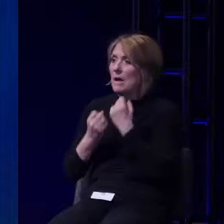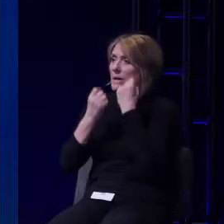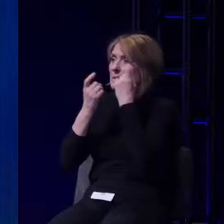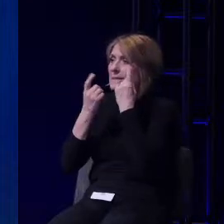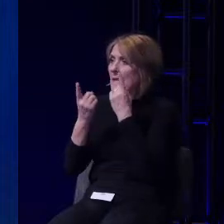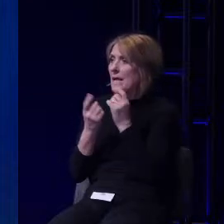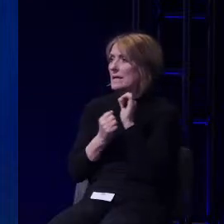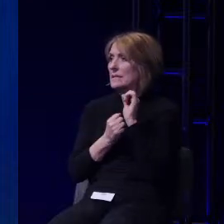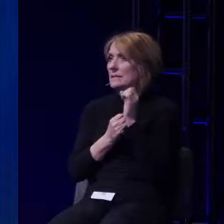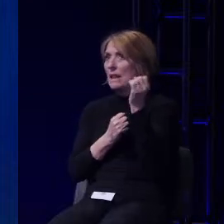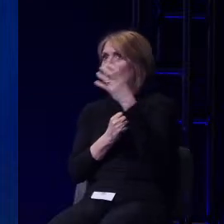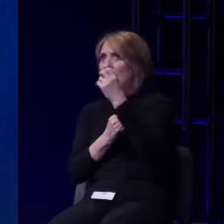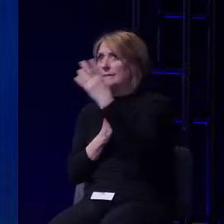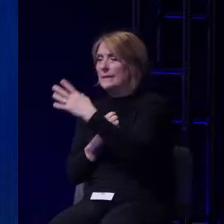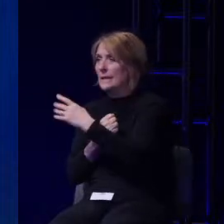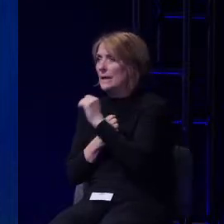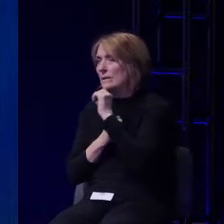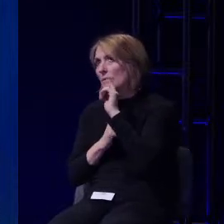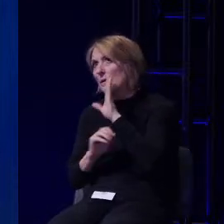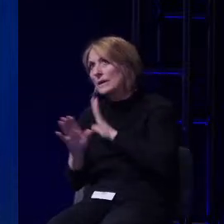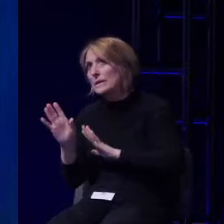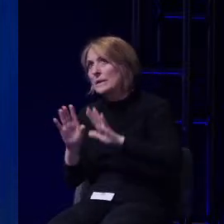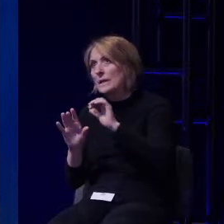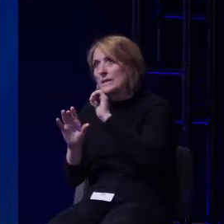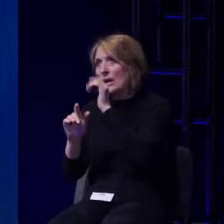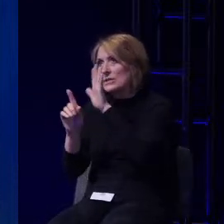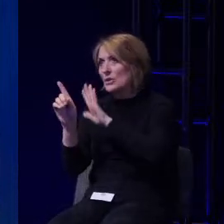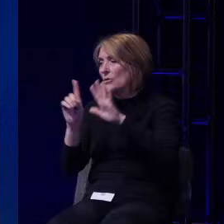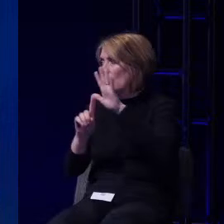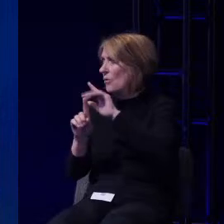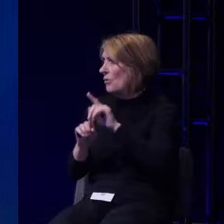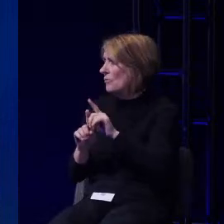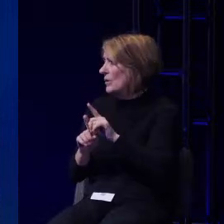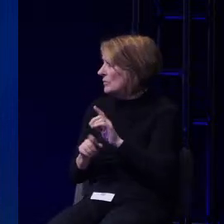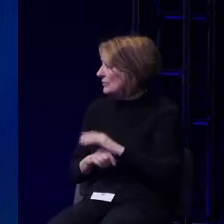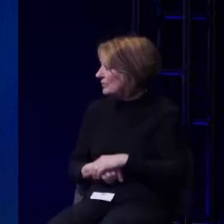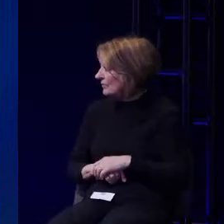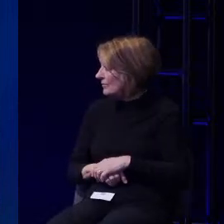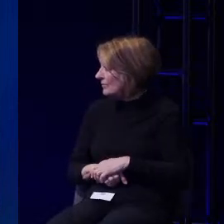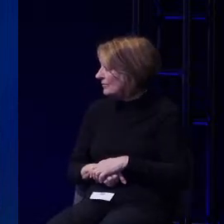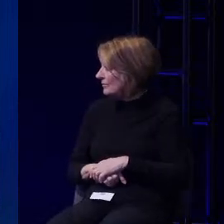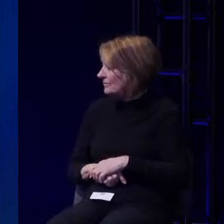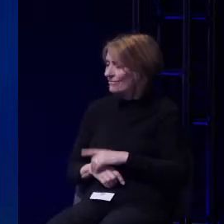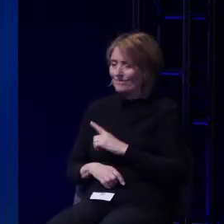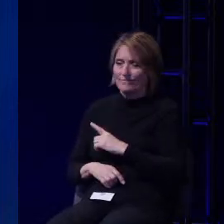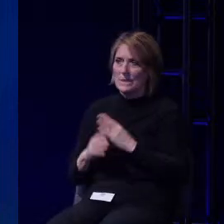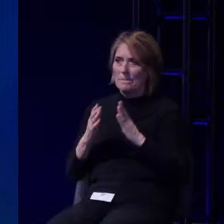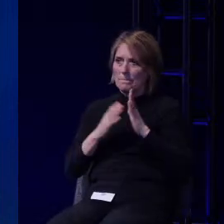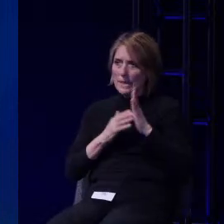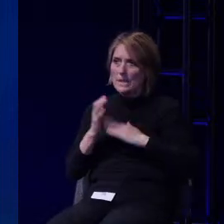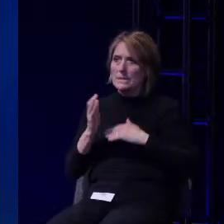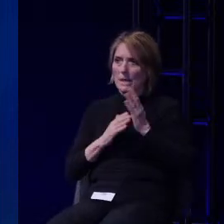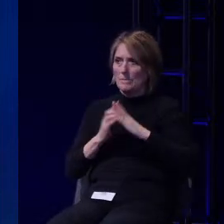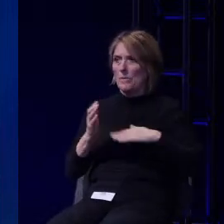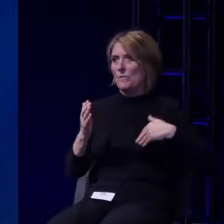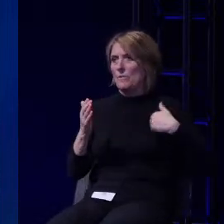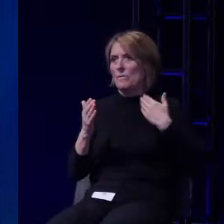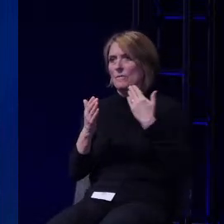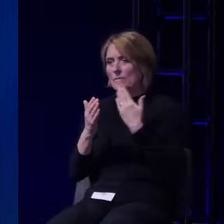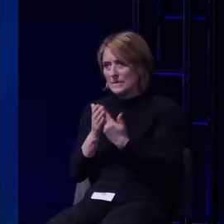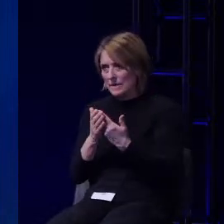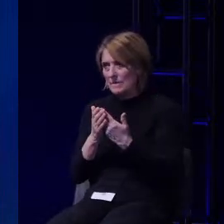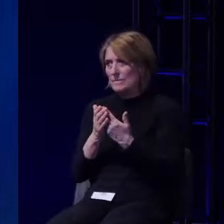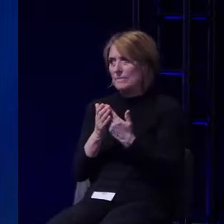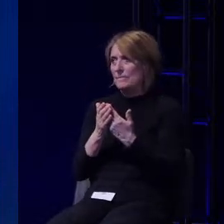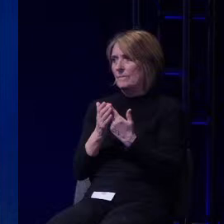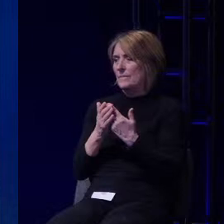well as practical. I mean, I think it's cumulative. You know, I think the more that you have